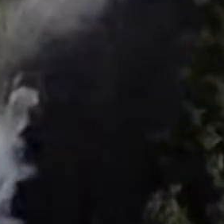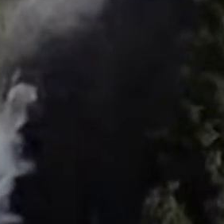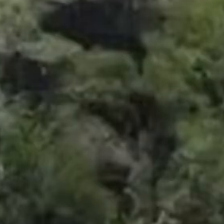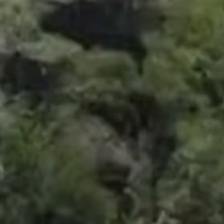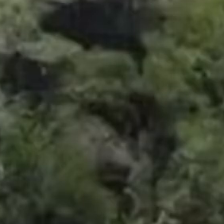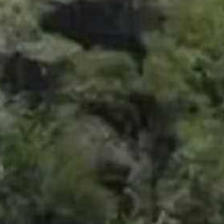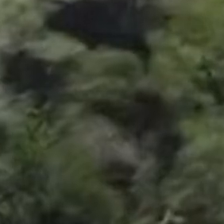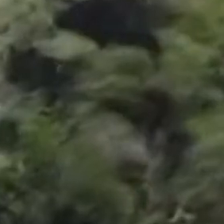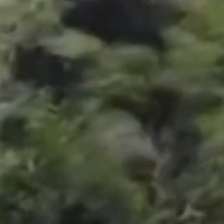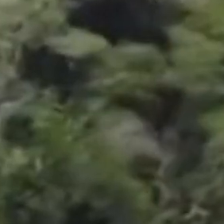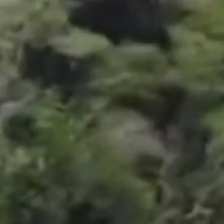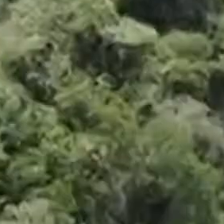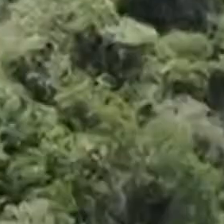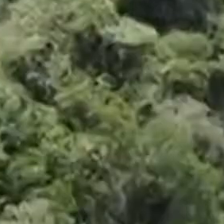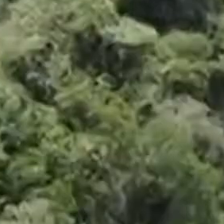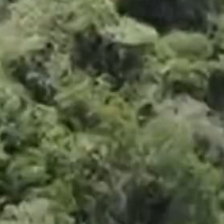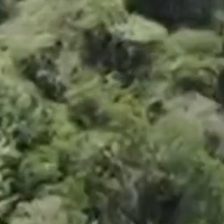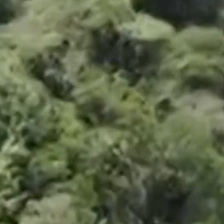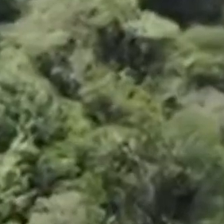in this